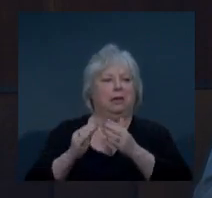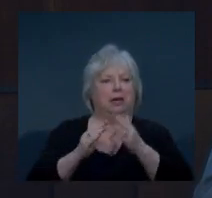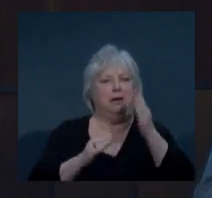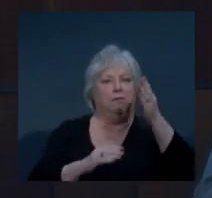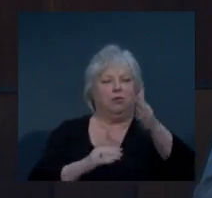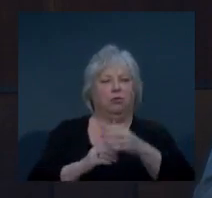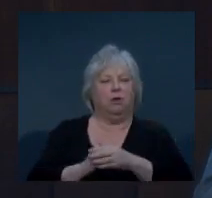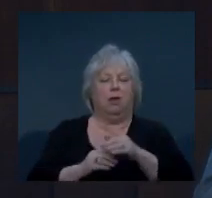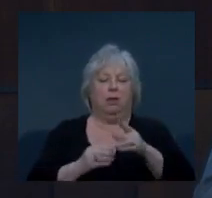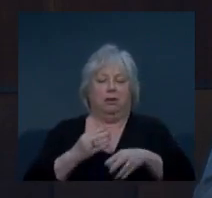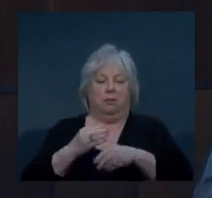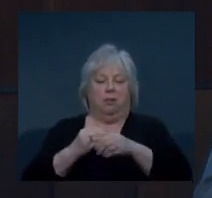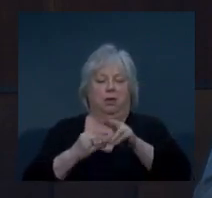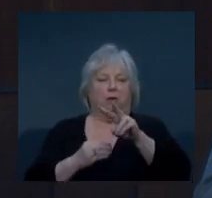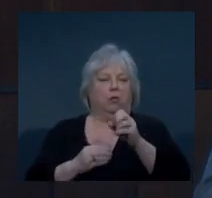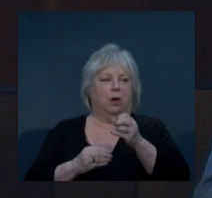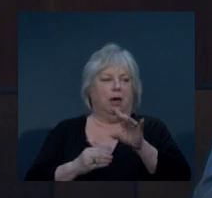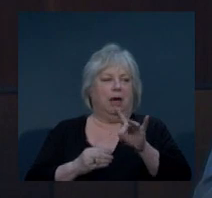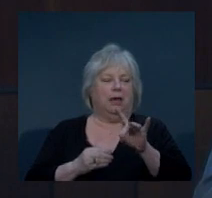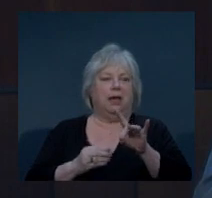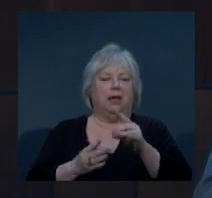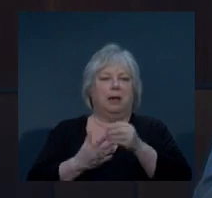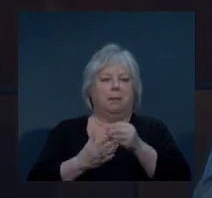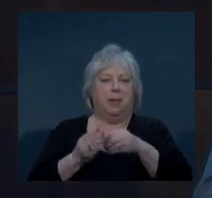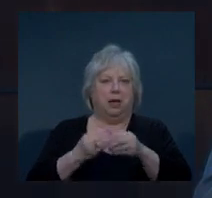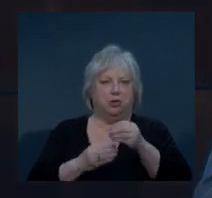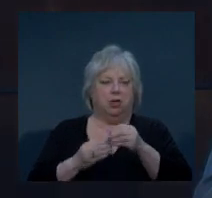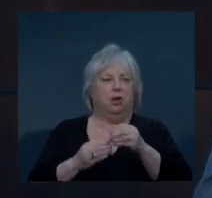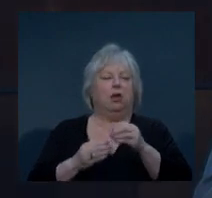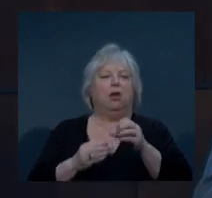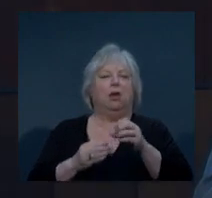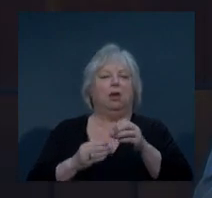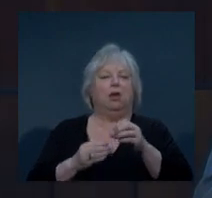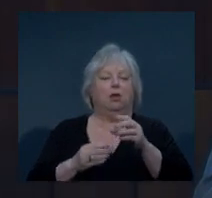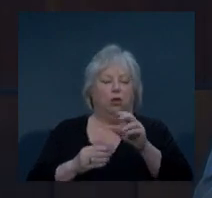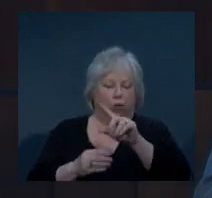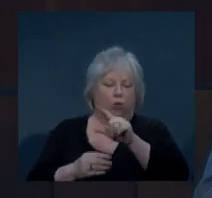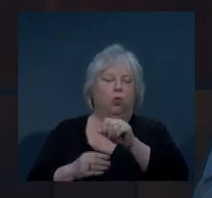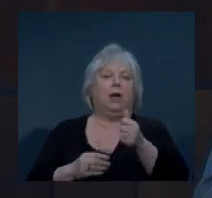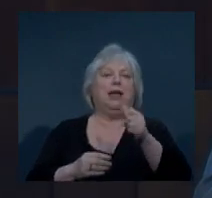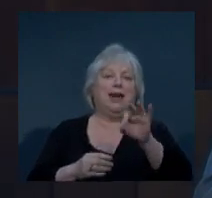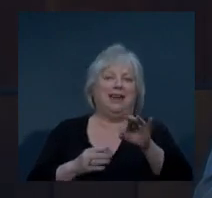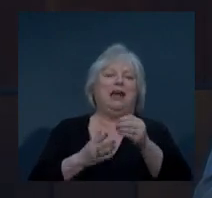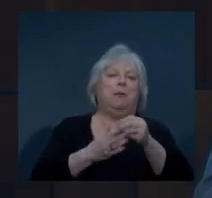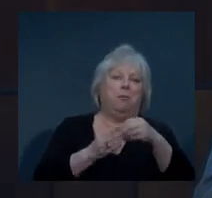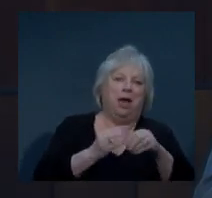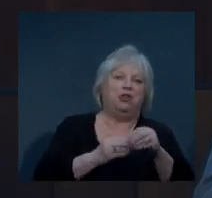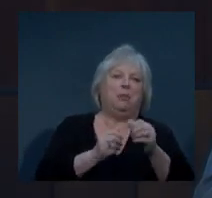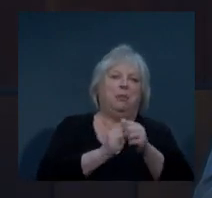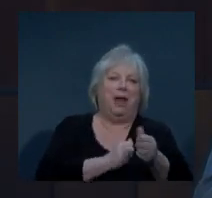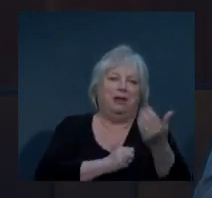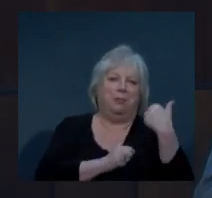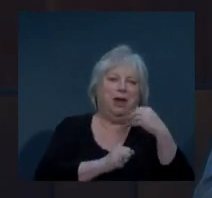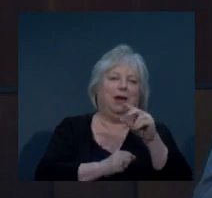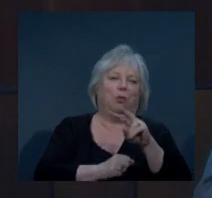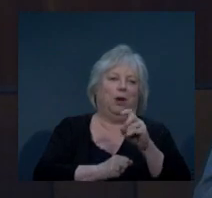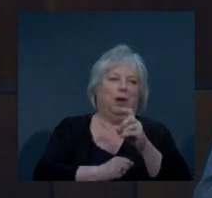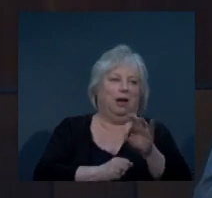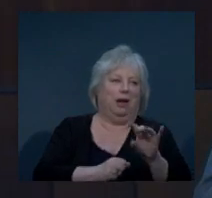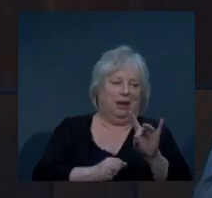amends the 2019 budget approved in 2018. With that being said, we're going forward. We